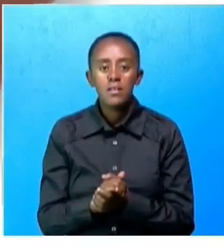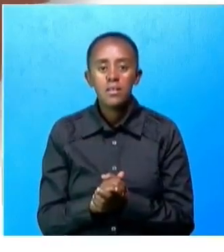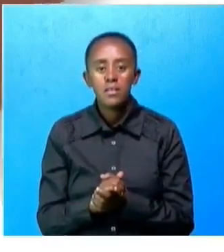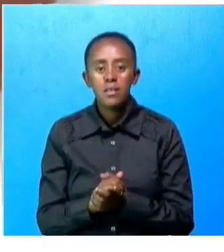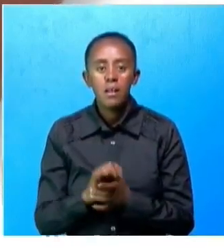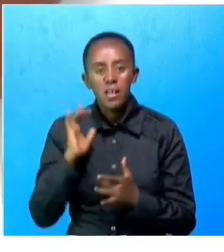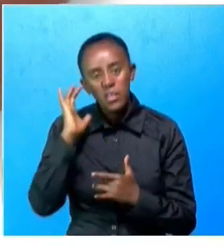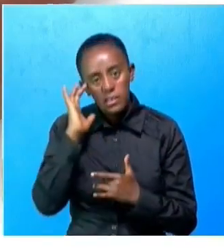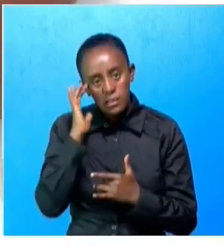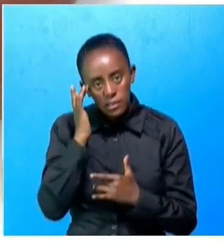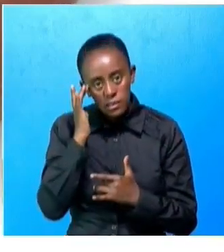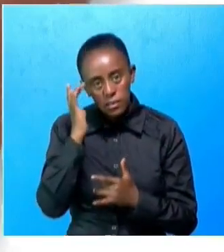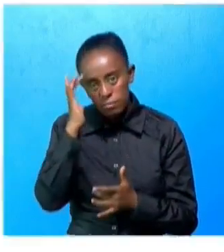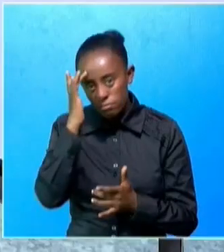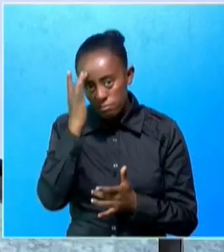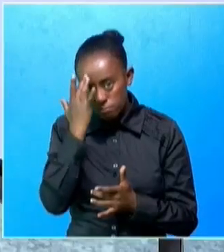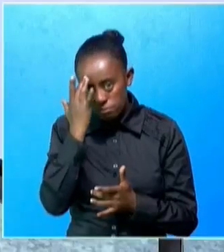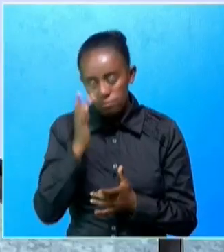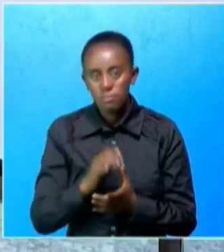sick.